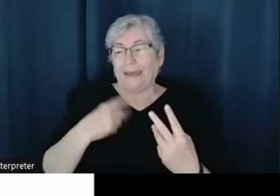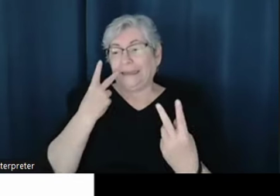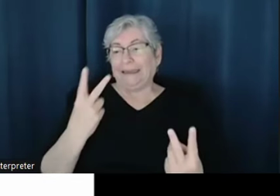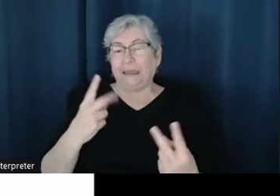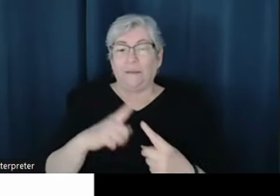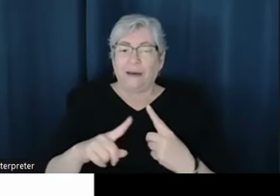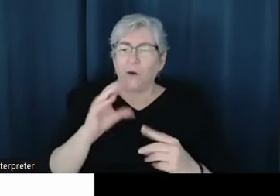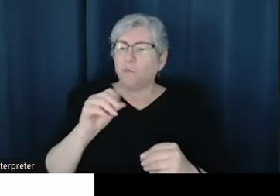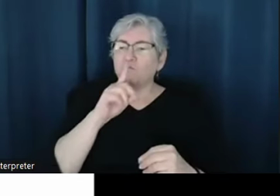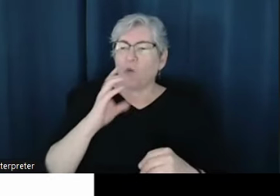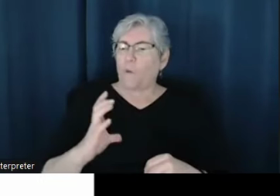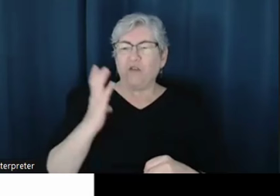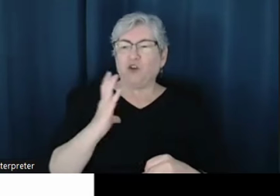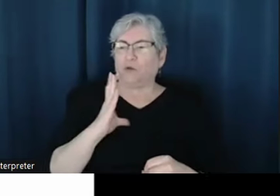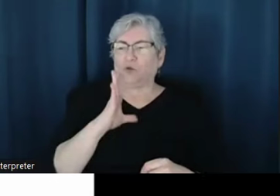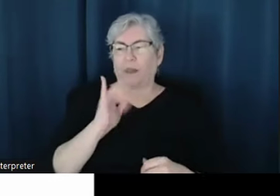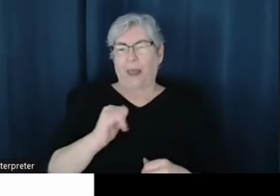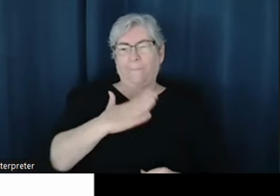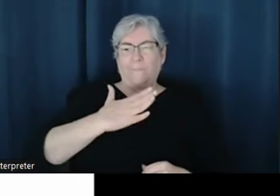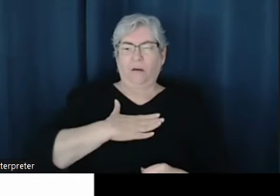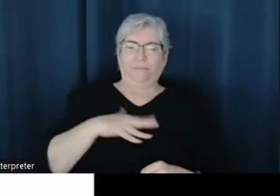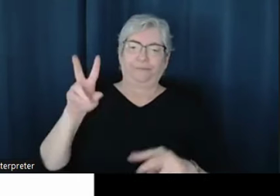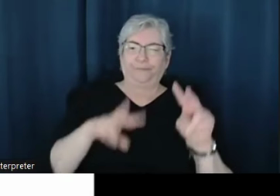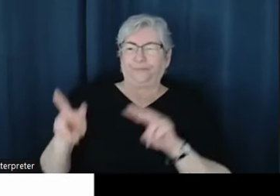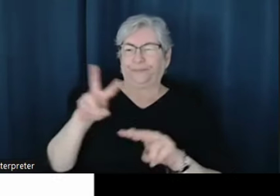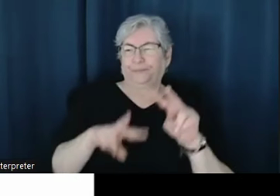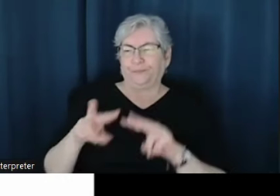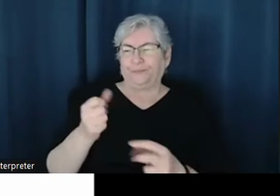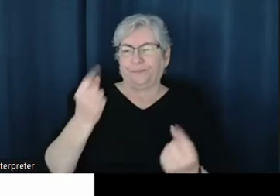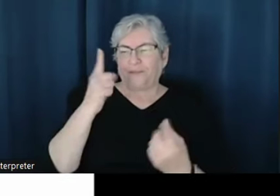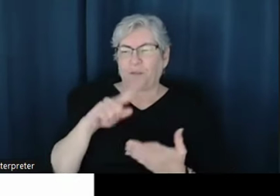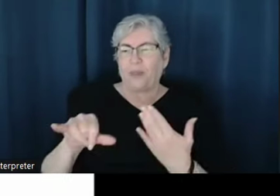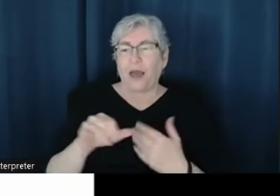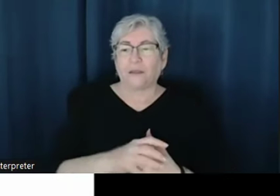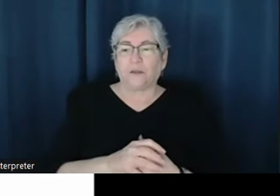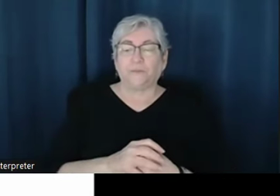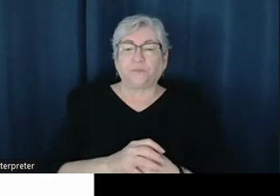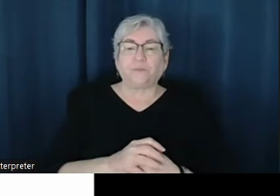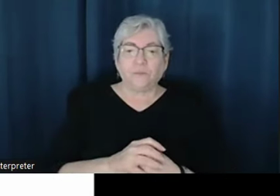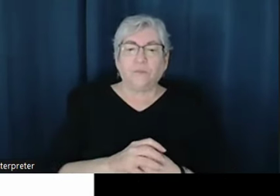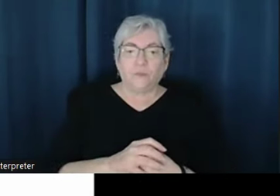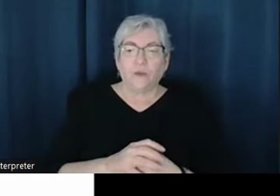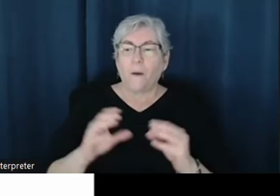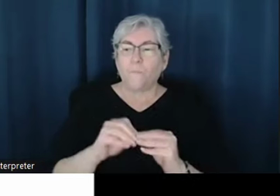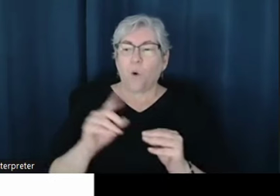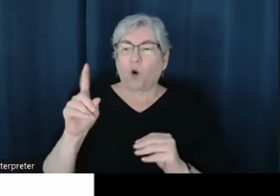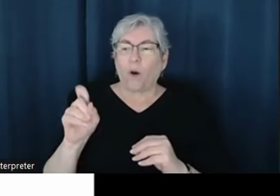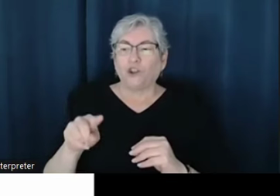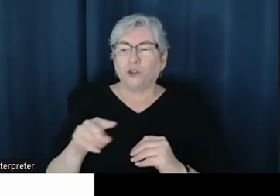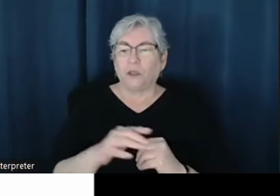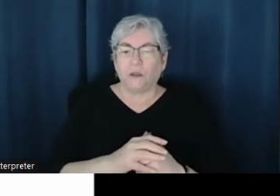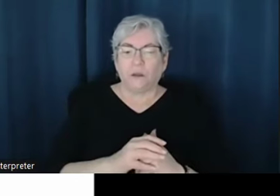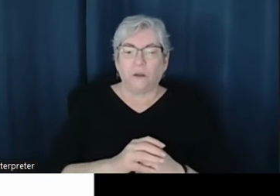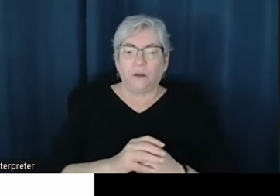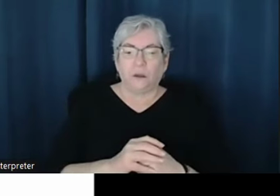that's official. That's just my sense of it. Okay, there are more questions here, Ron.